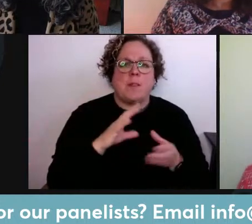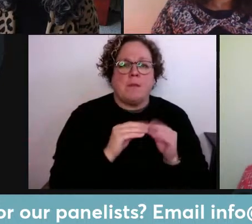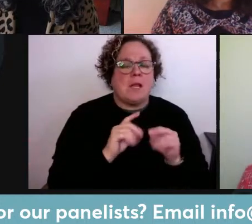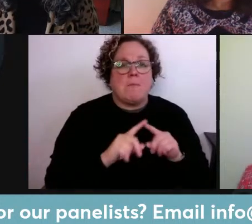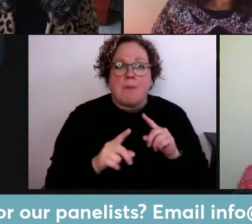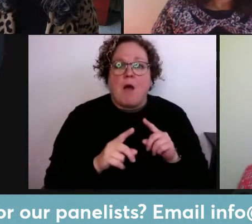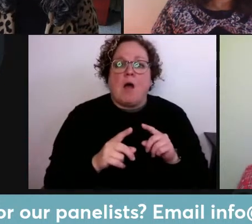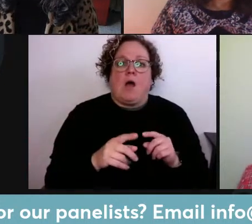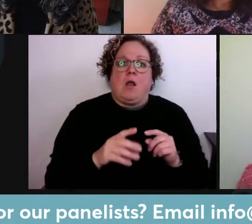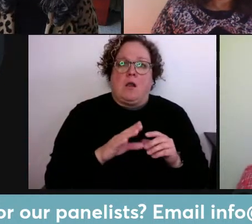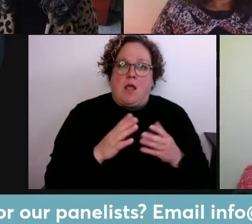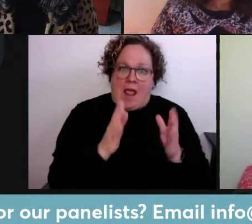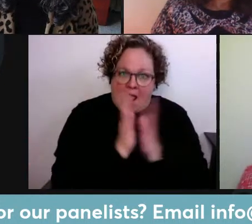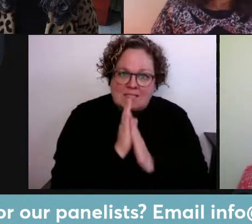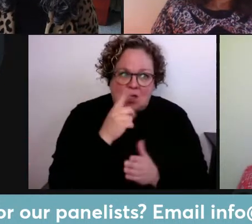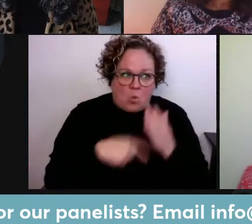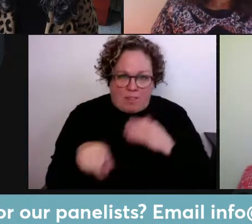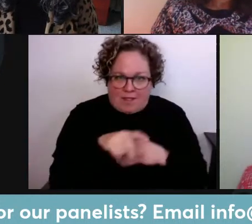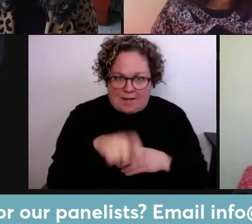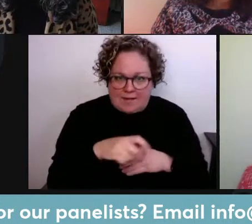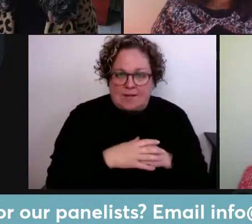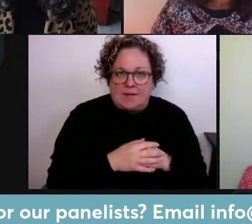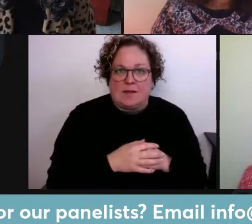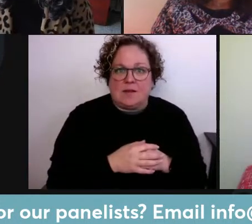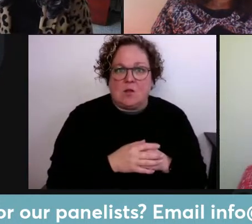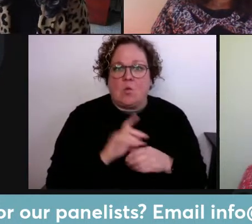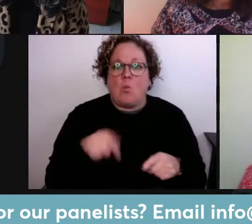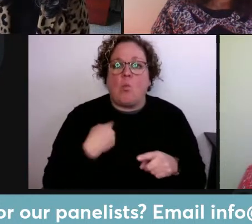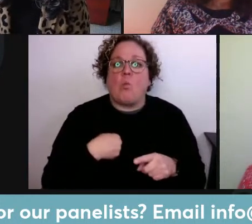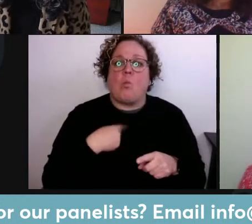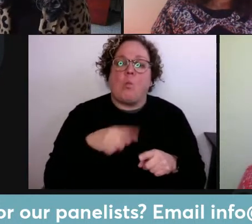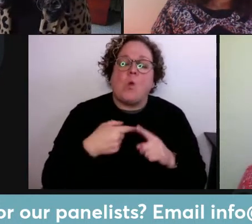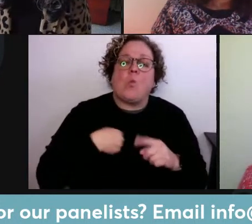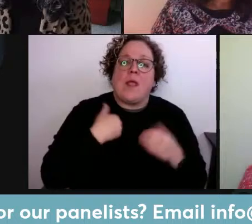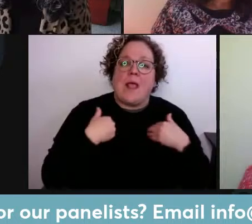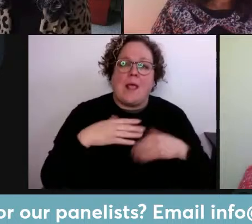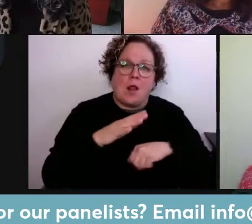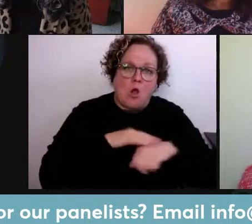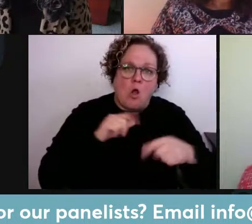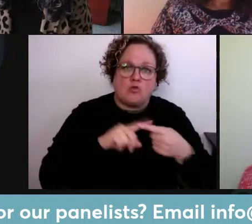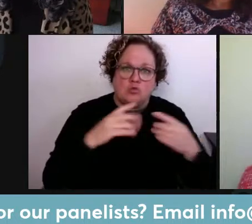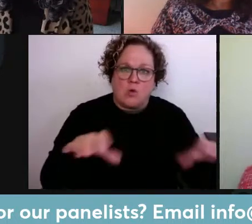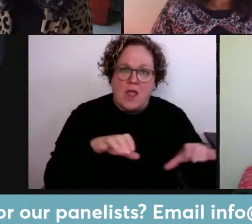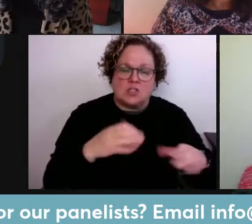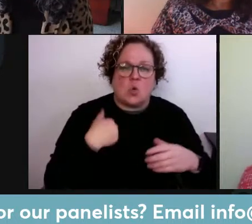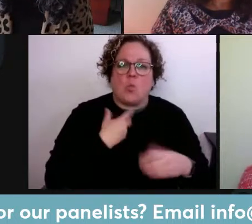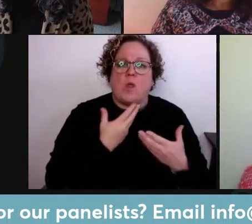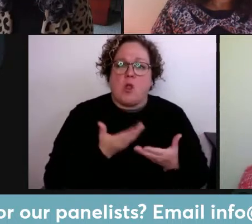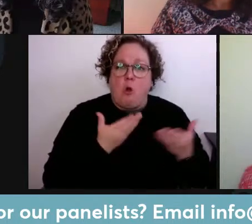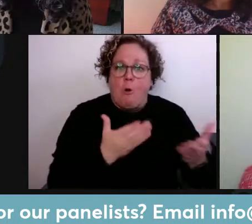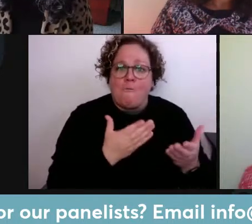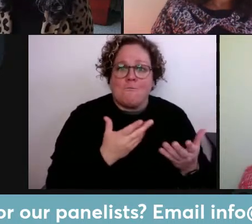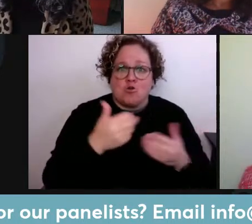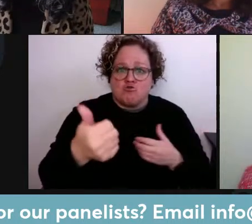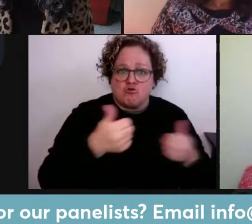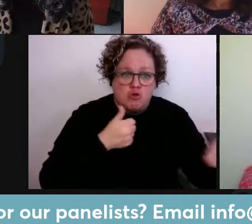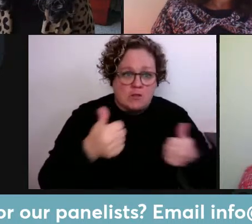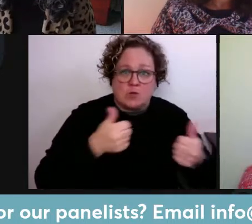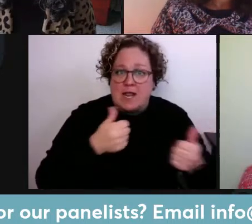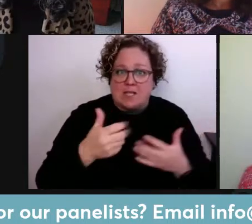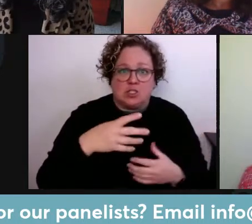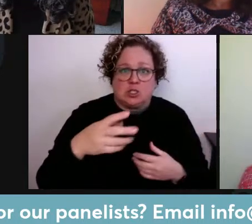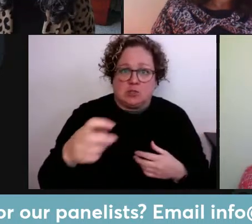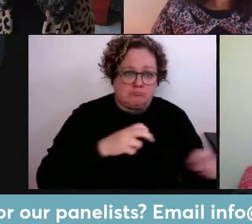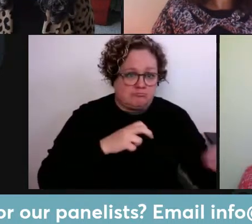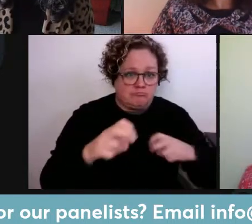action to come down to city council, we ensure that people had rides, or if people were driving, we provide stipends for